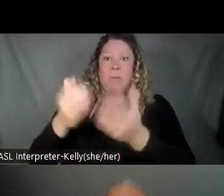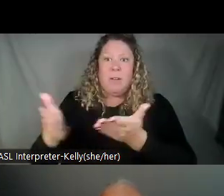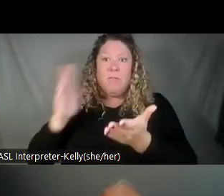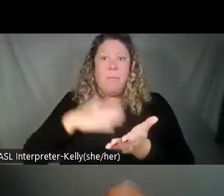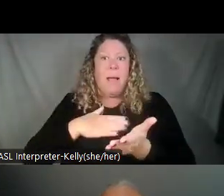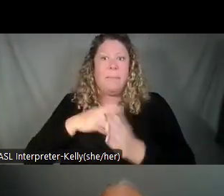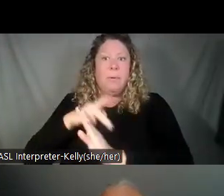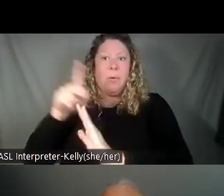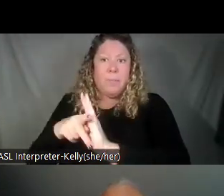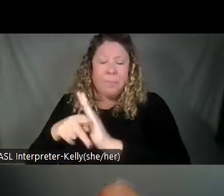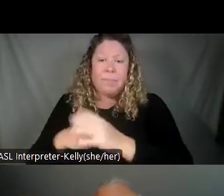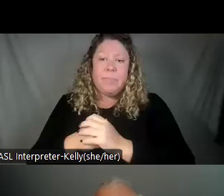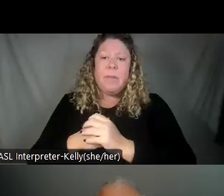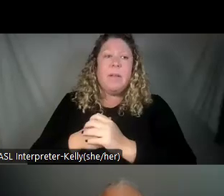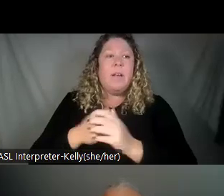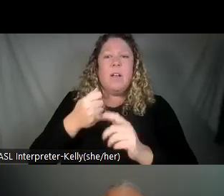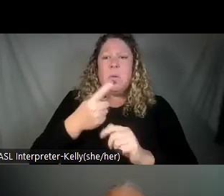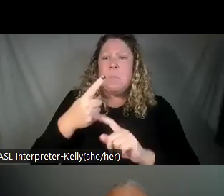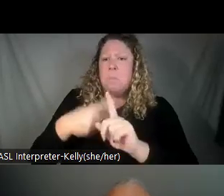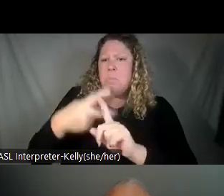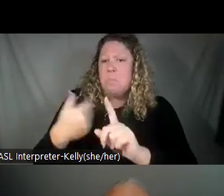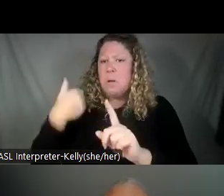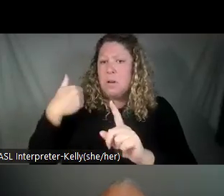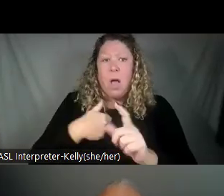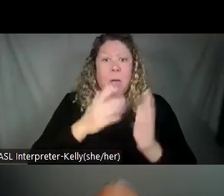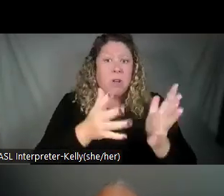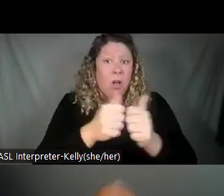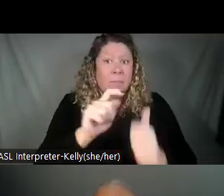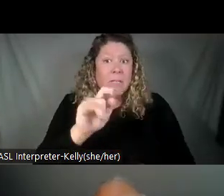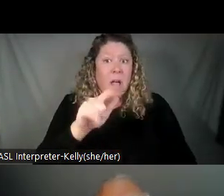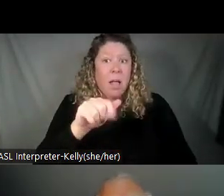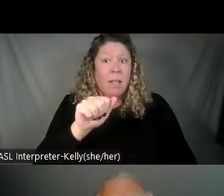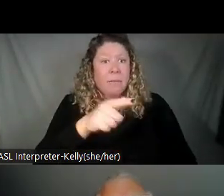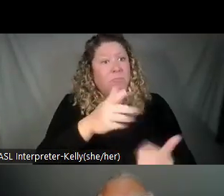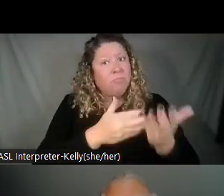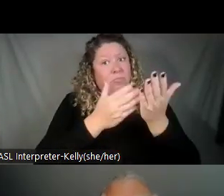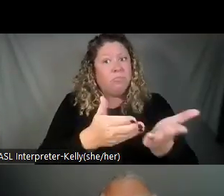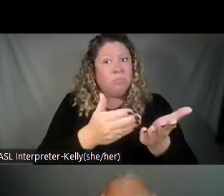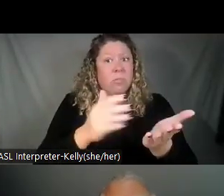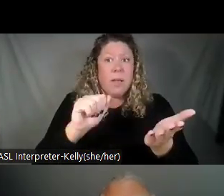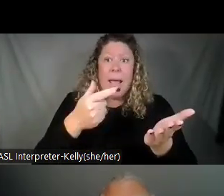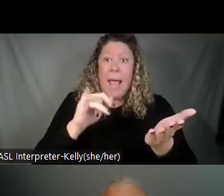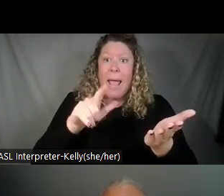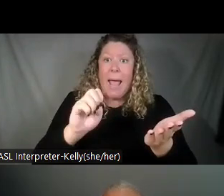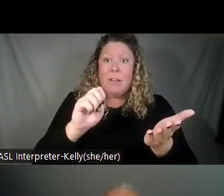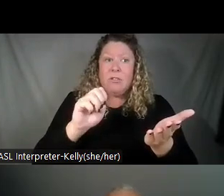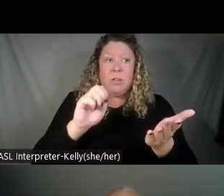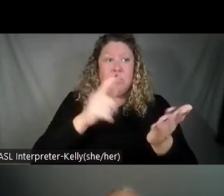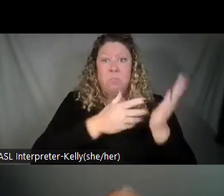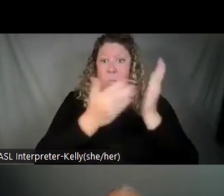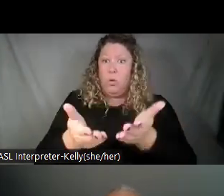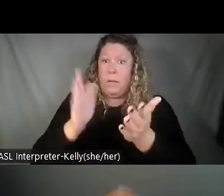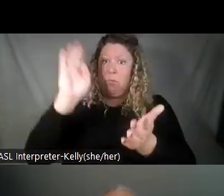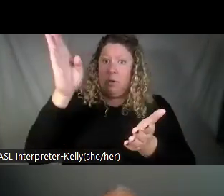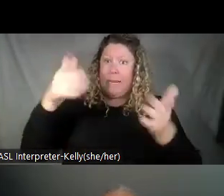and Talia were talking back and forth, and she suggested that I bring some of the Agile principles to this community. So